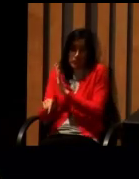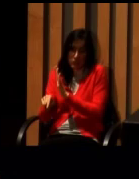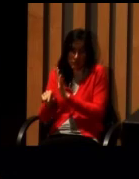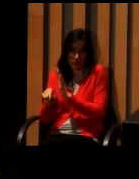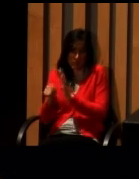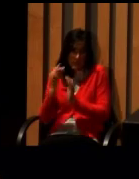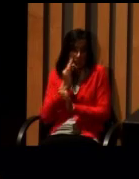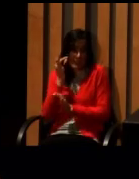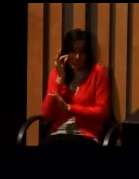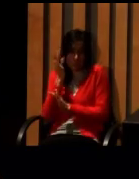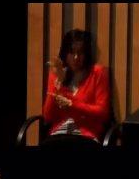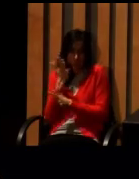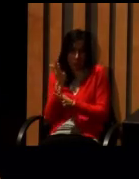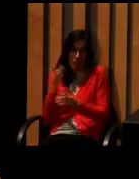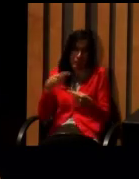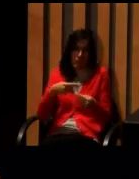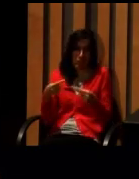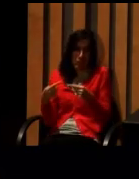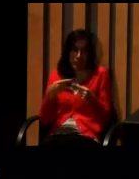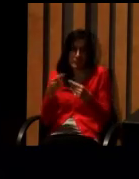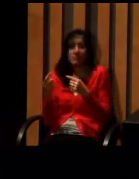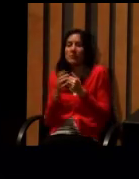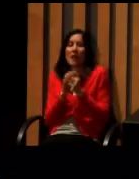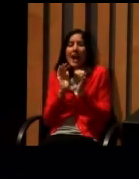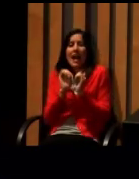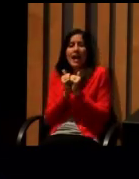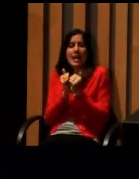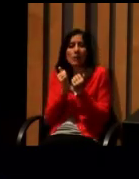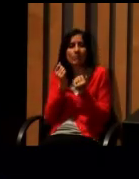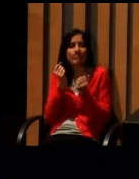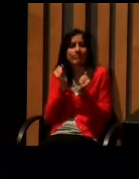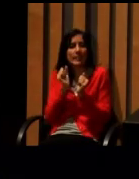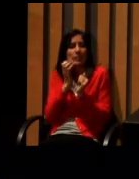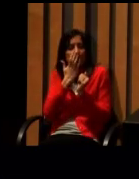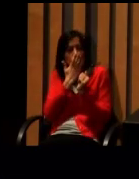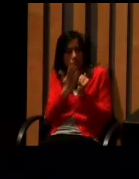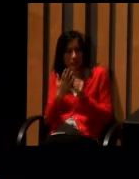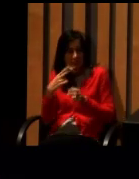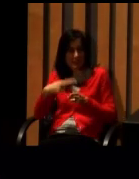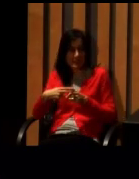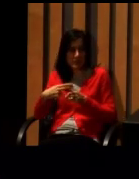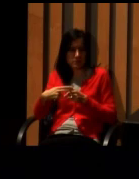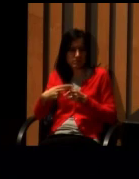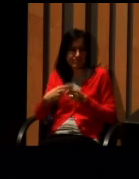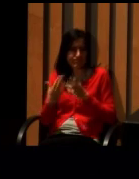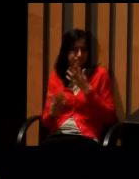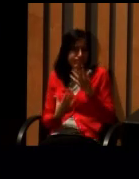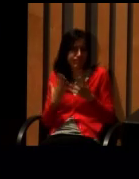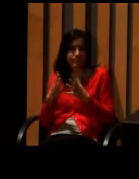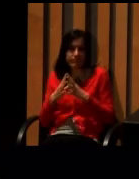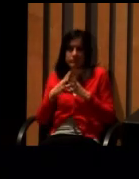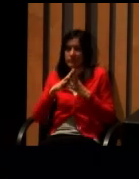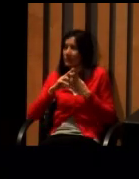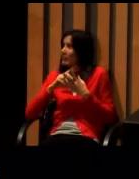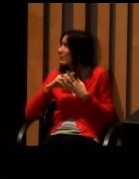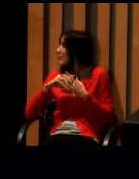Like, how do you get around to coming up with the right new name? So, well, first of all,